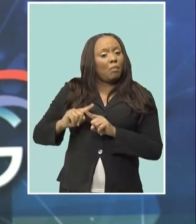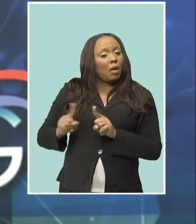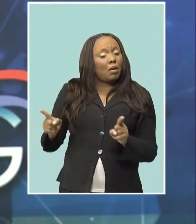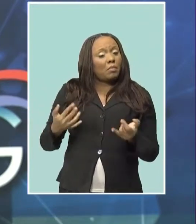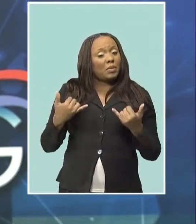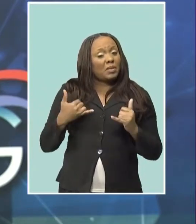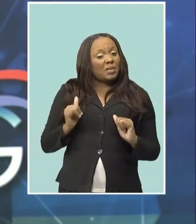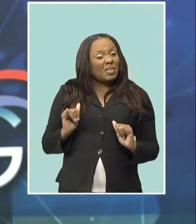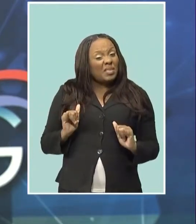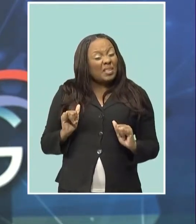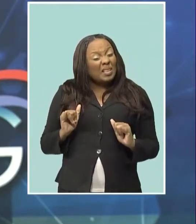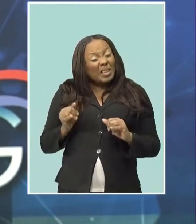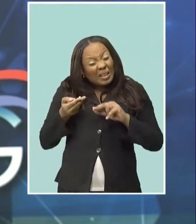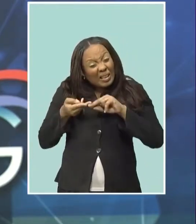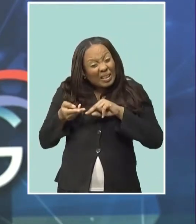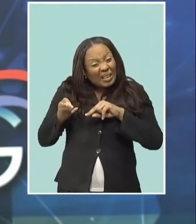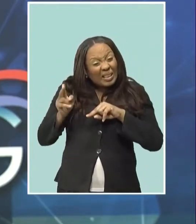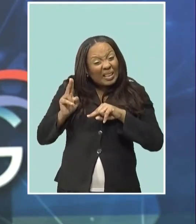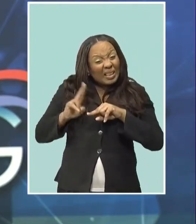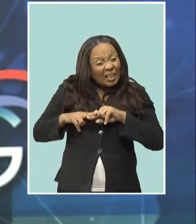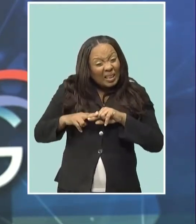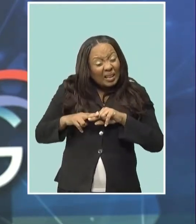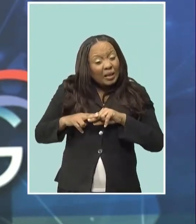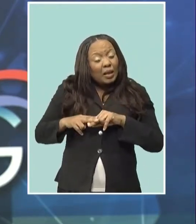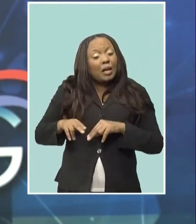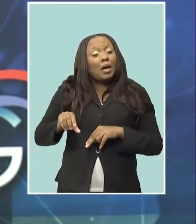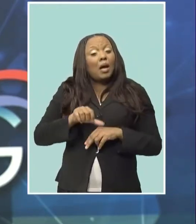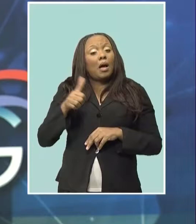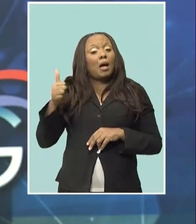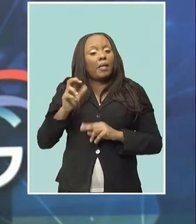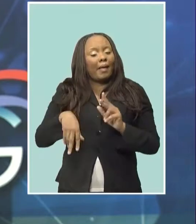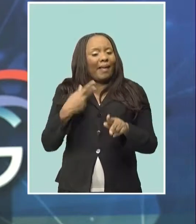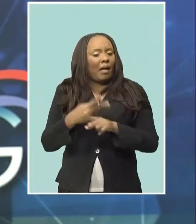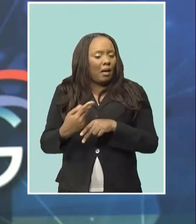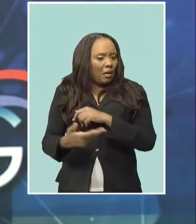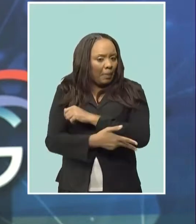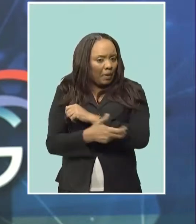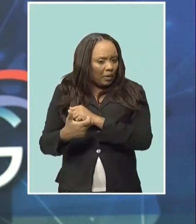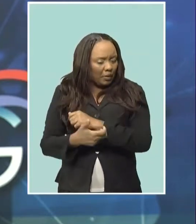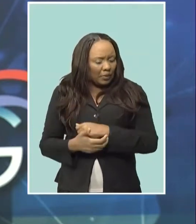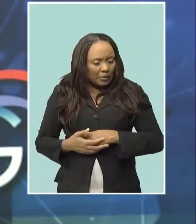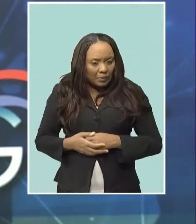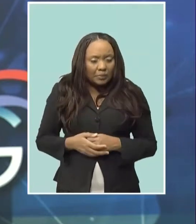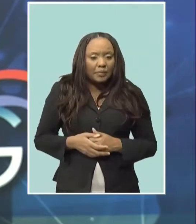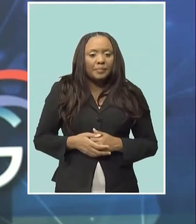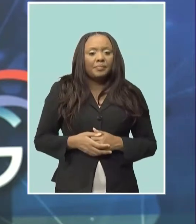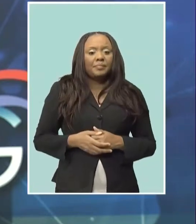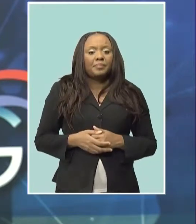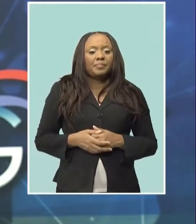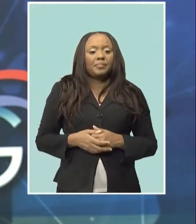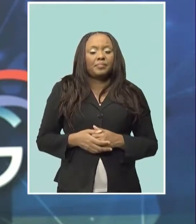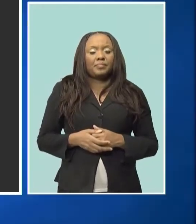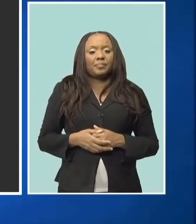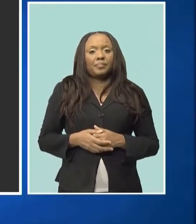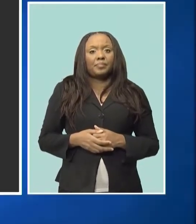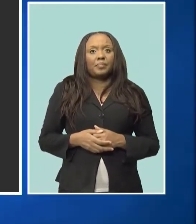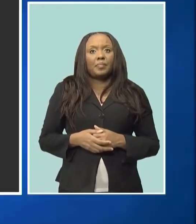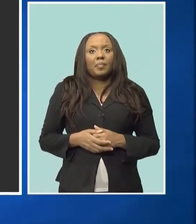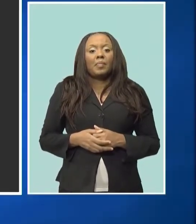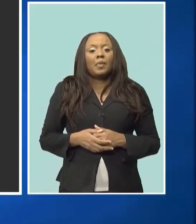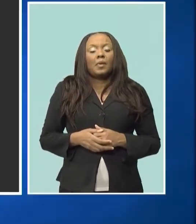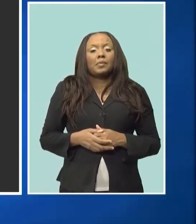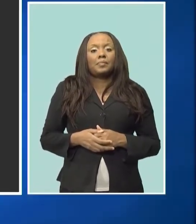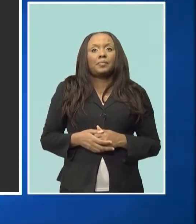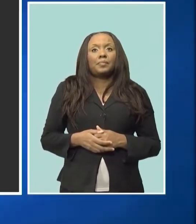monitoring a slight increase in aggravated burglaries. Sharika Griffith reports. According to